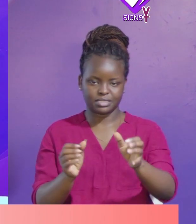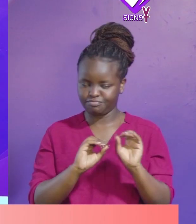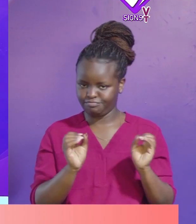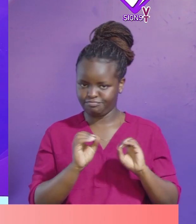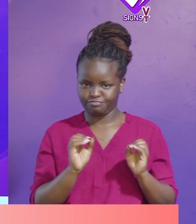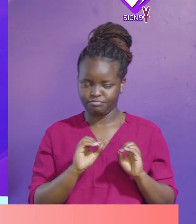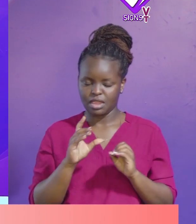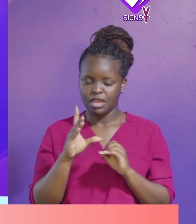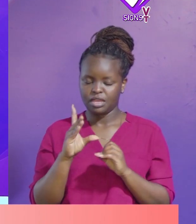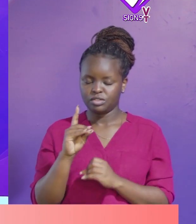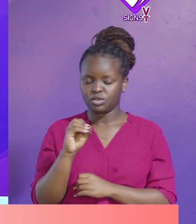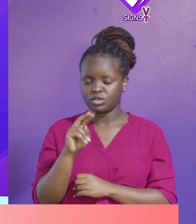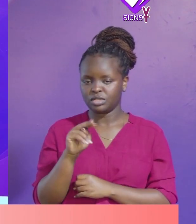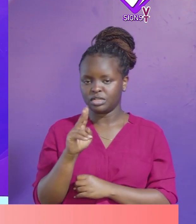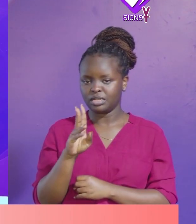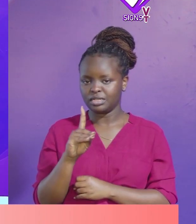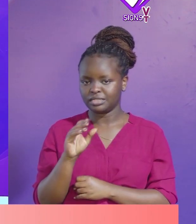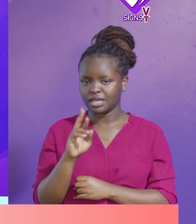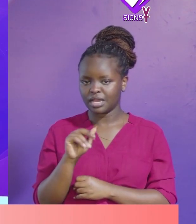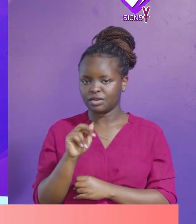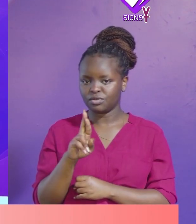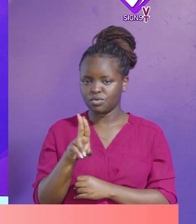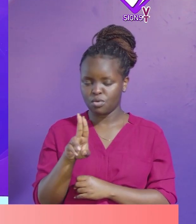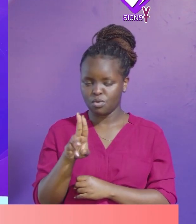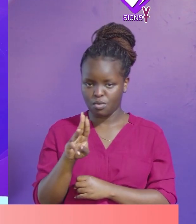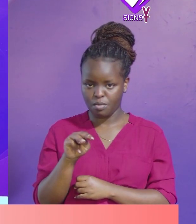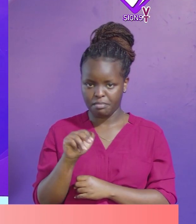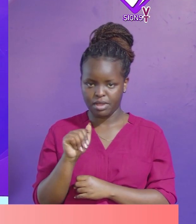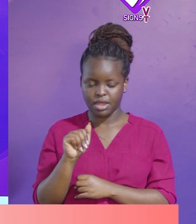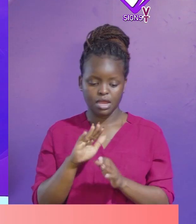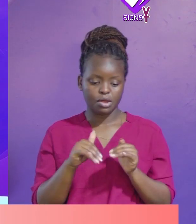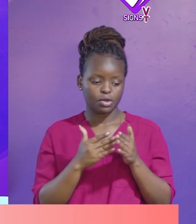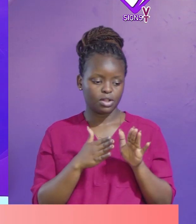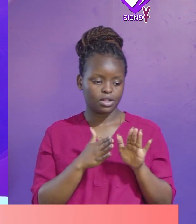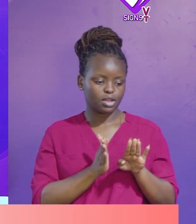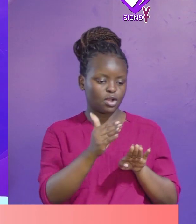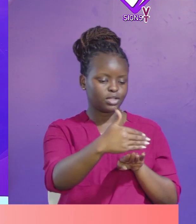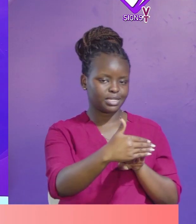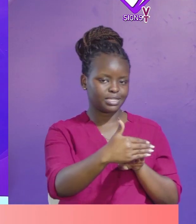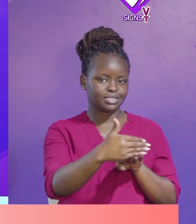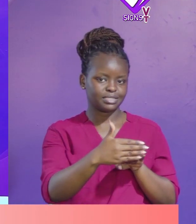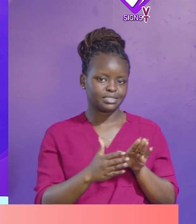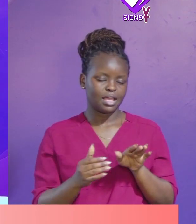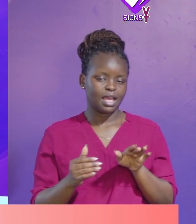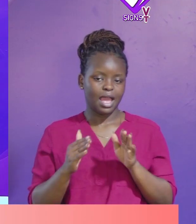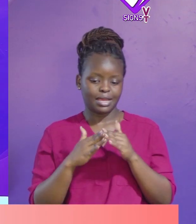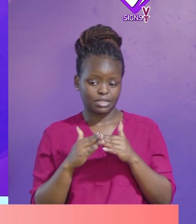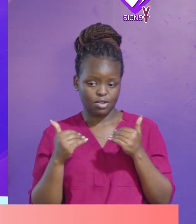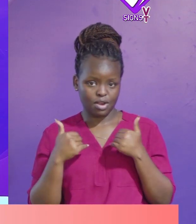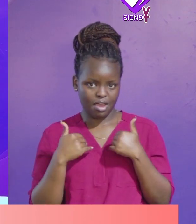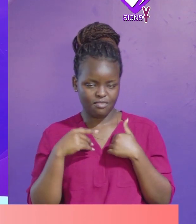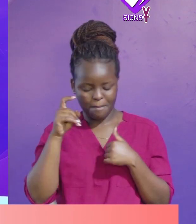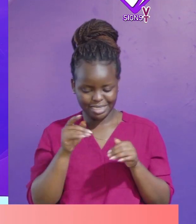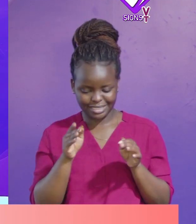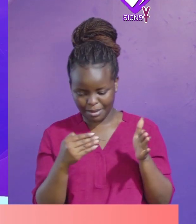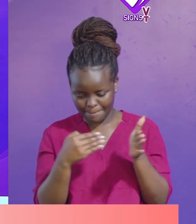that he was the longest in that squad, he made sure that all the corners that Arsenal had, he had to make sure that he